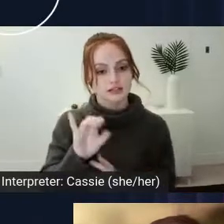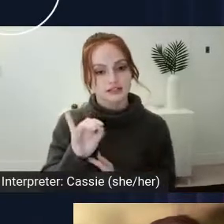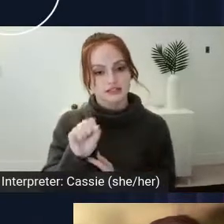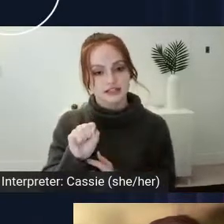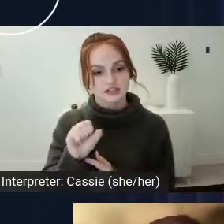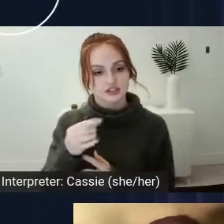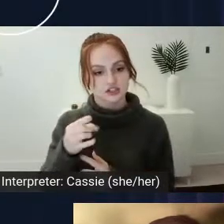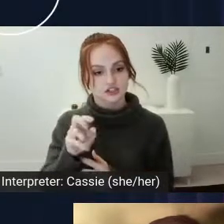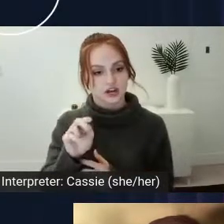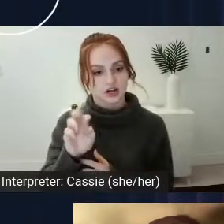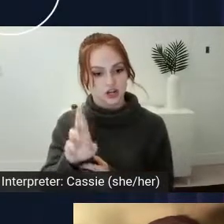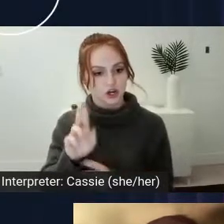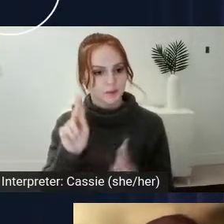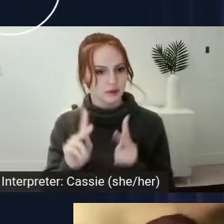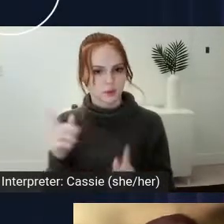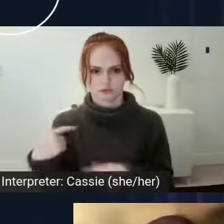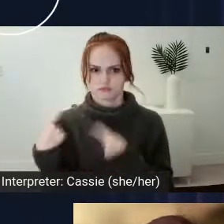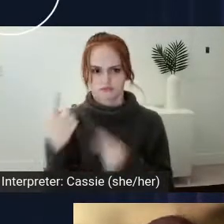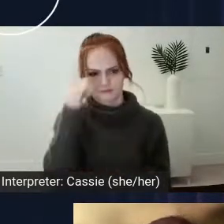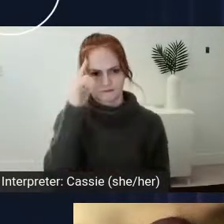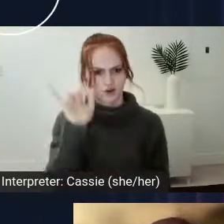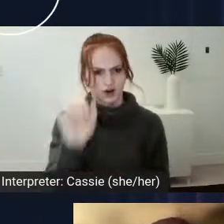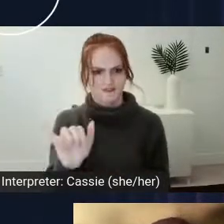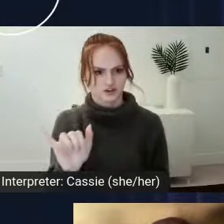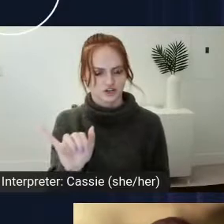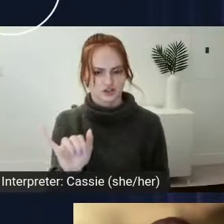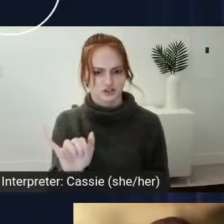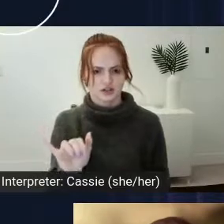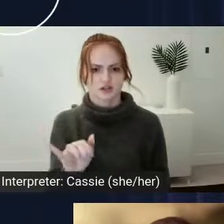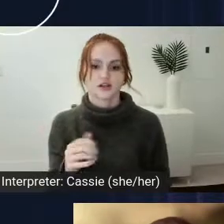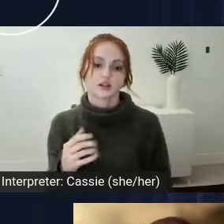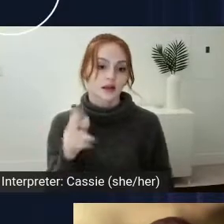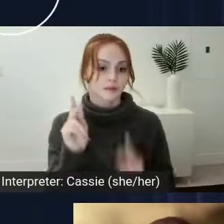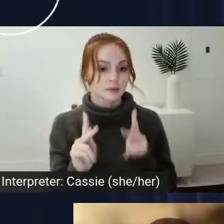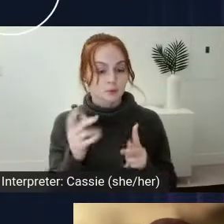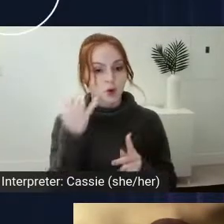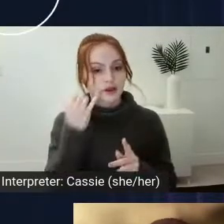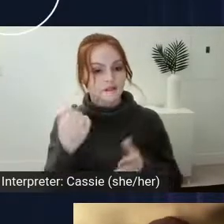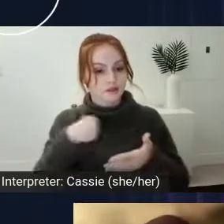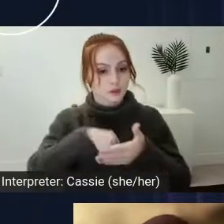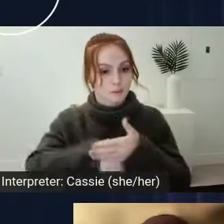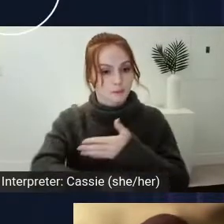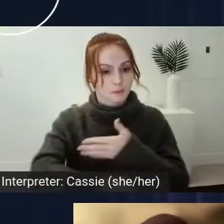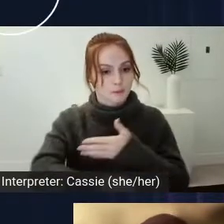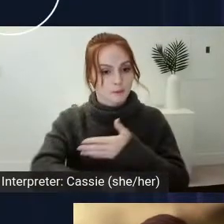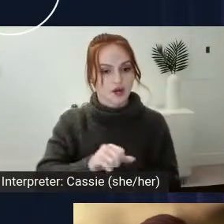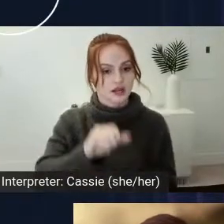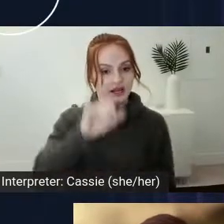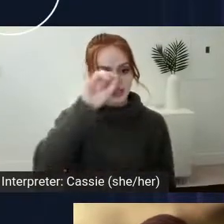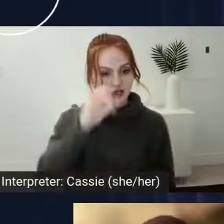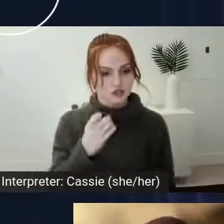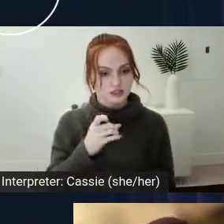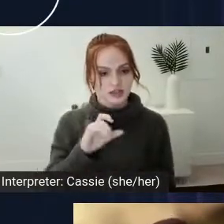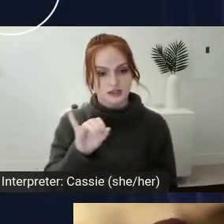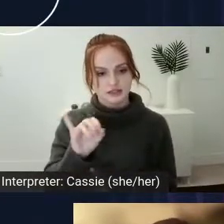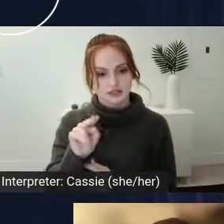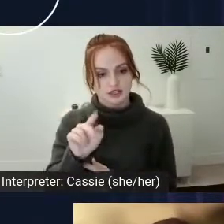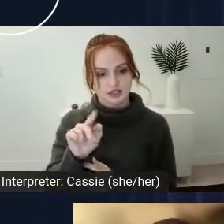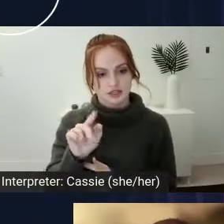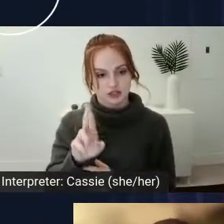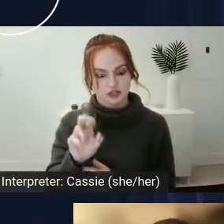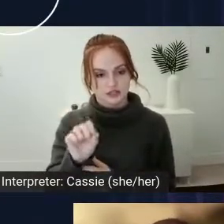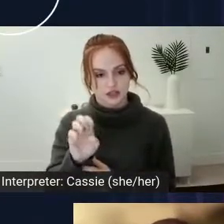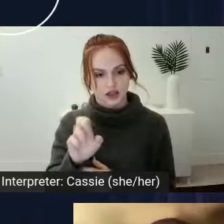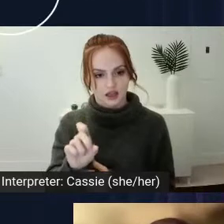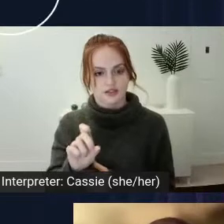who were born identifying as, you know, born as intersex, you know, with maybe what the medical community refers to as